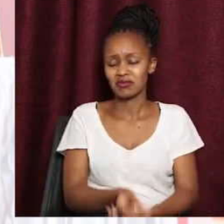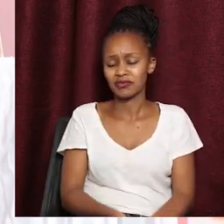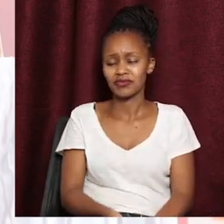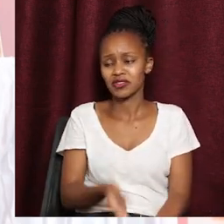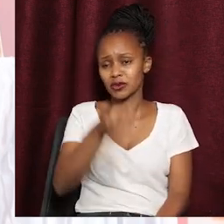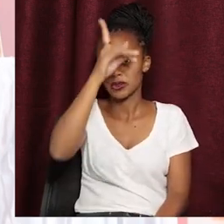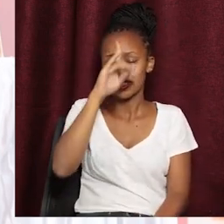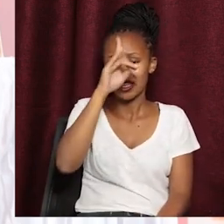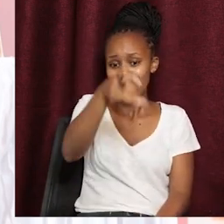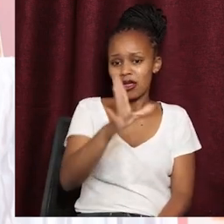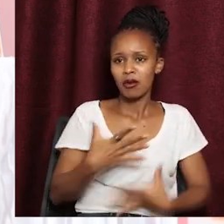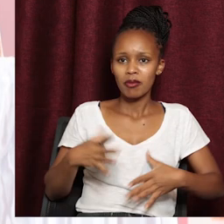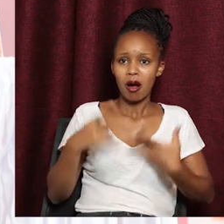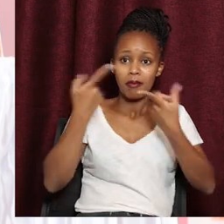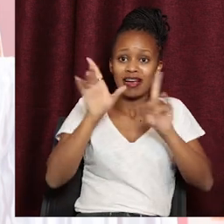people,